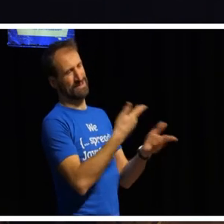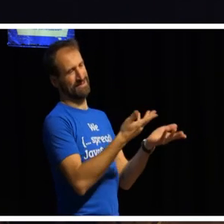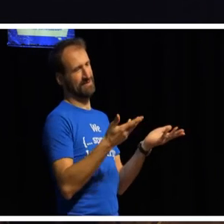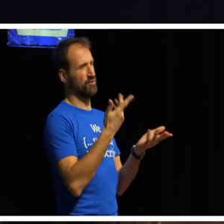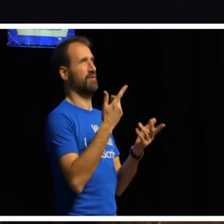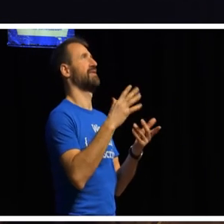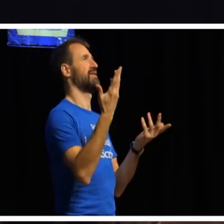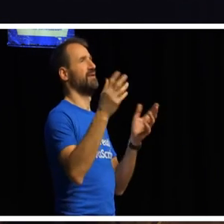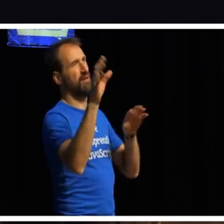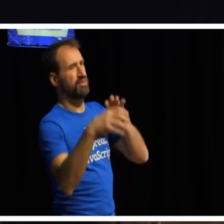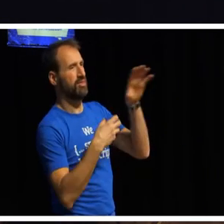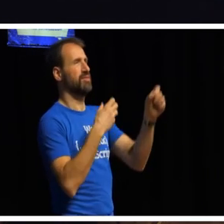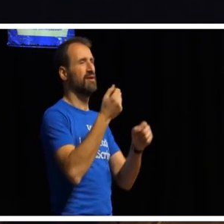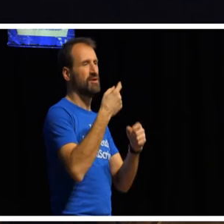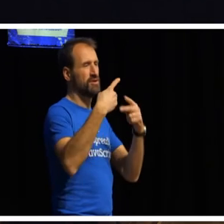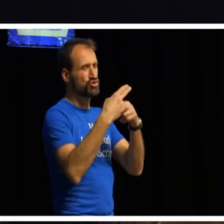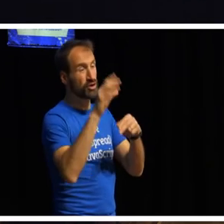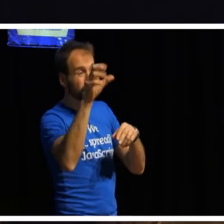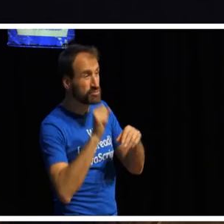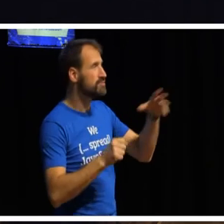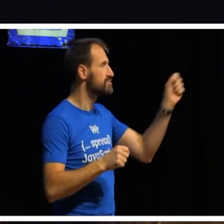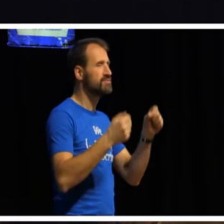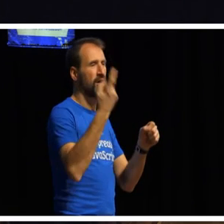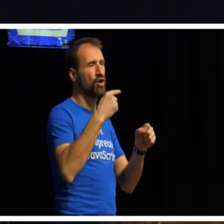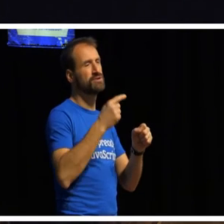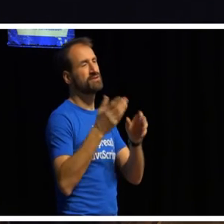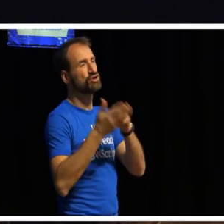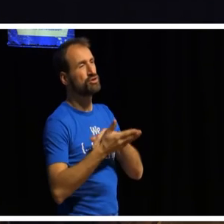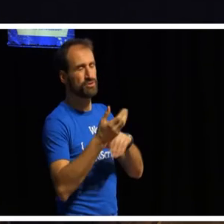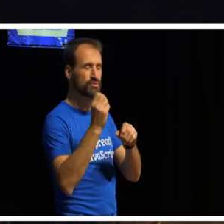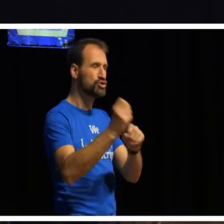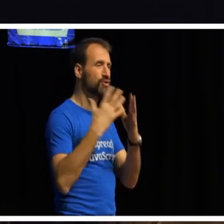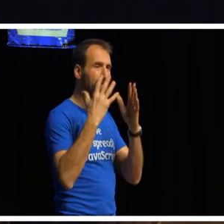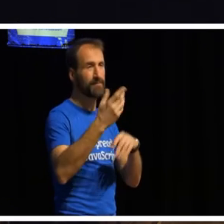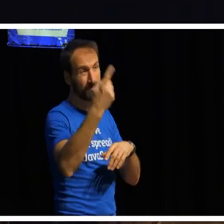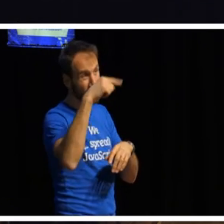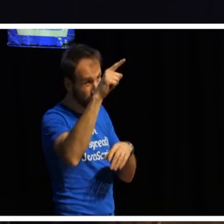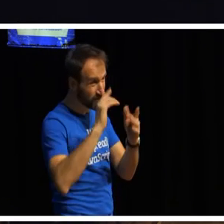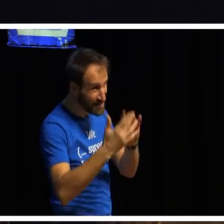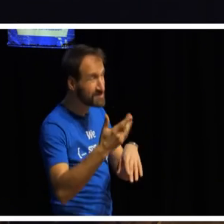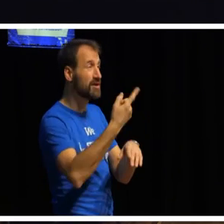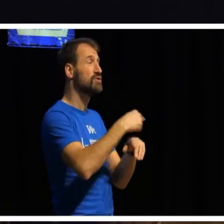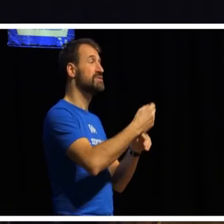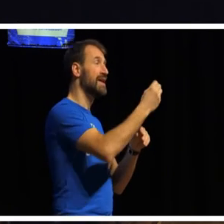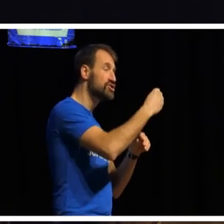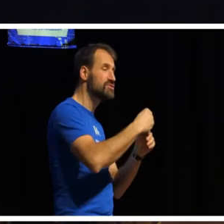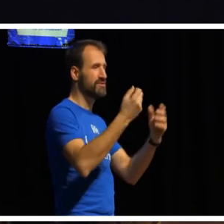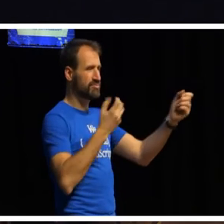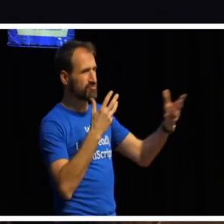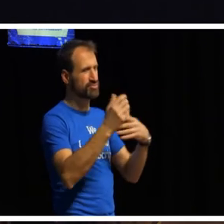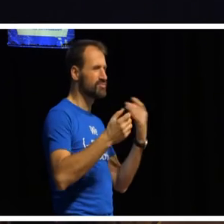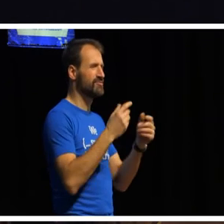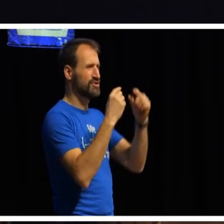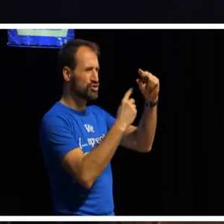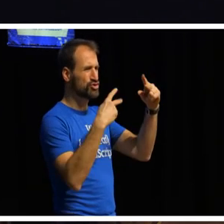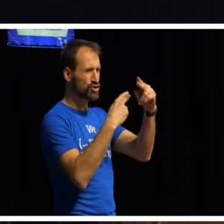chunk from each different stream and pipe it into this one we've created. I'm not going to talk through this. It's kind of ugly. But